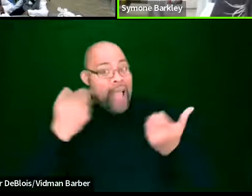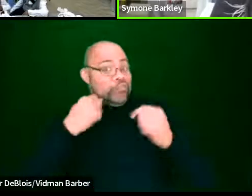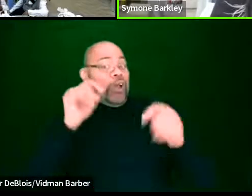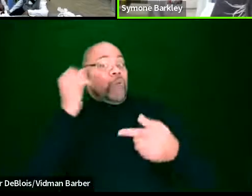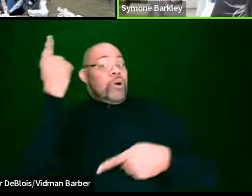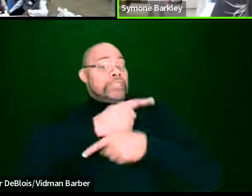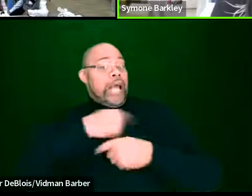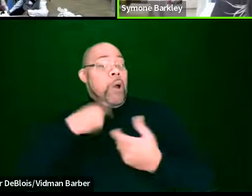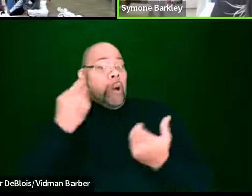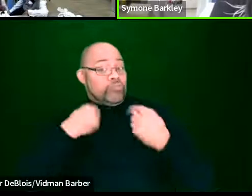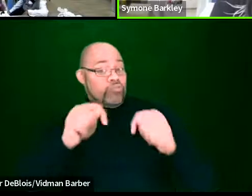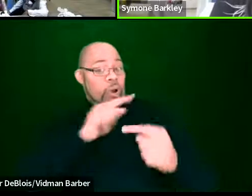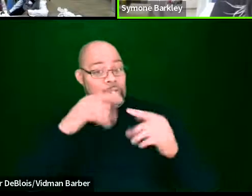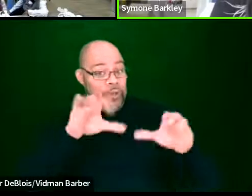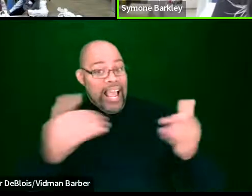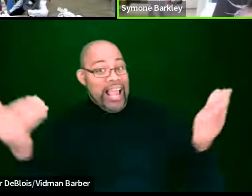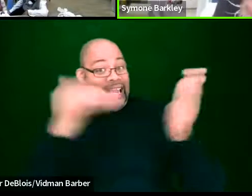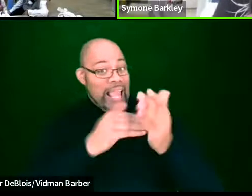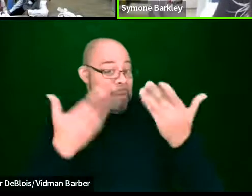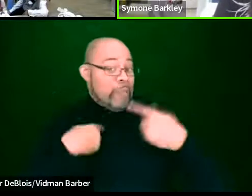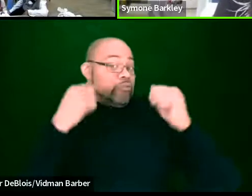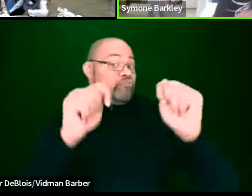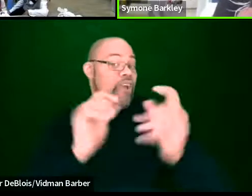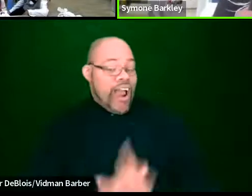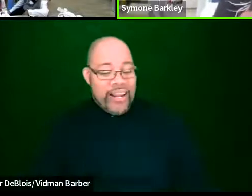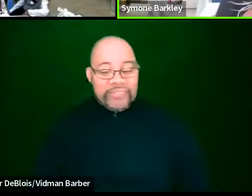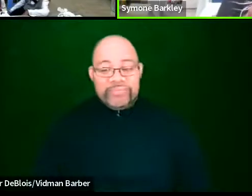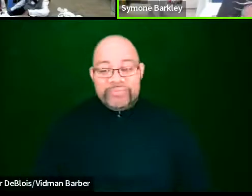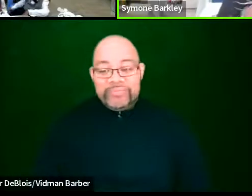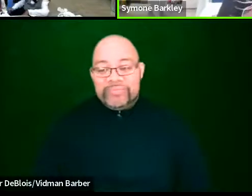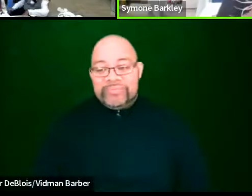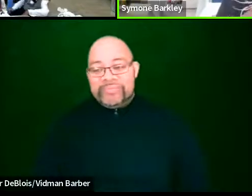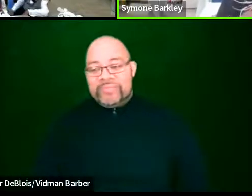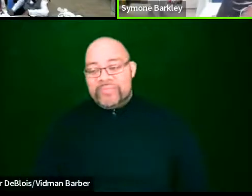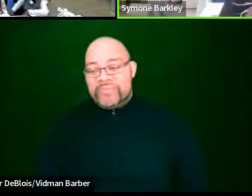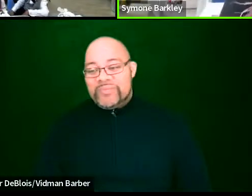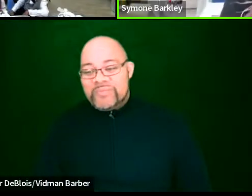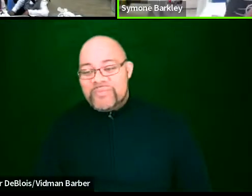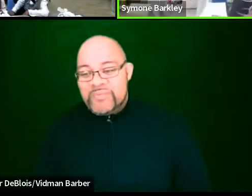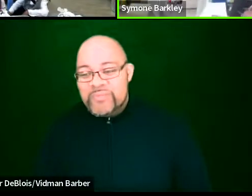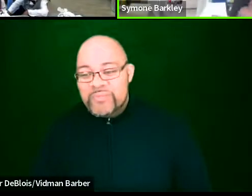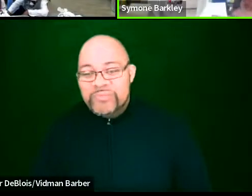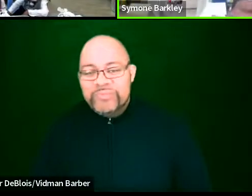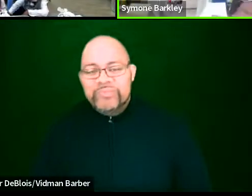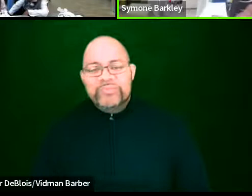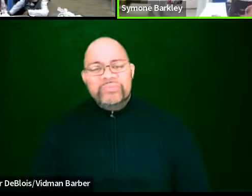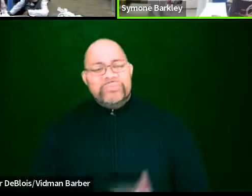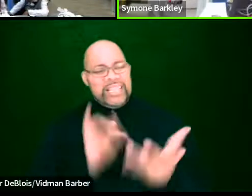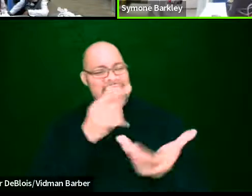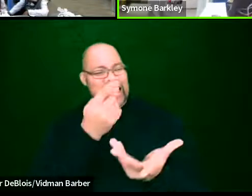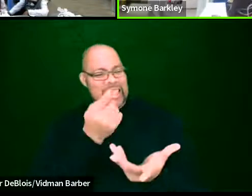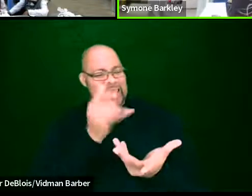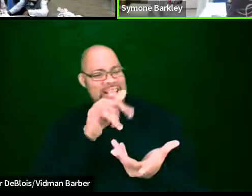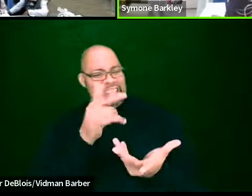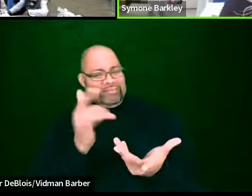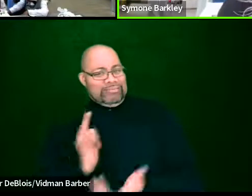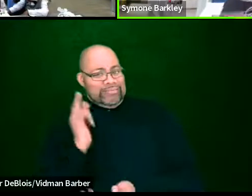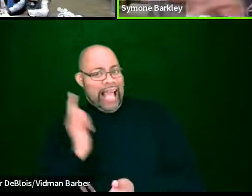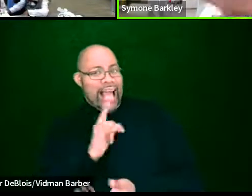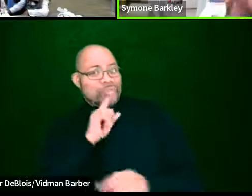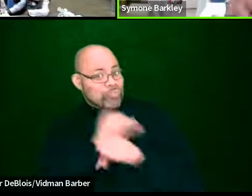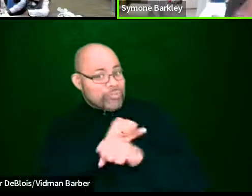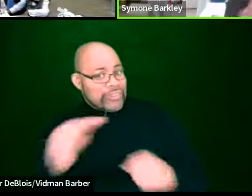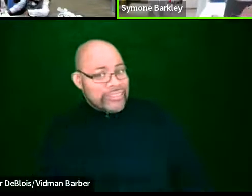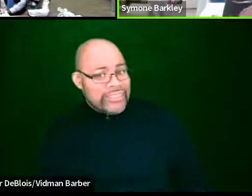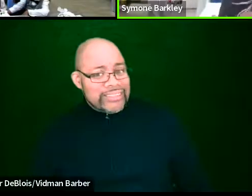one time when I do this again. Because that is like a little, that's like a style for real. You know, like